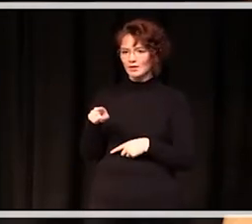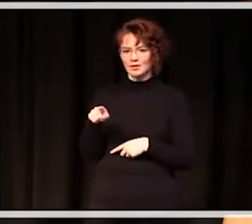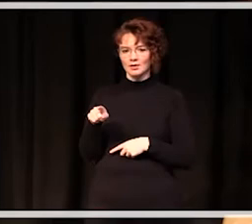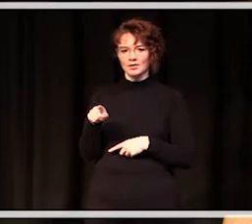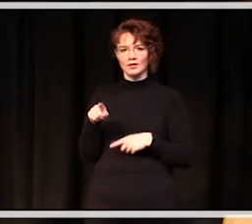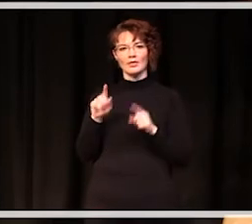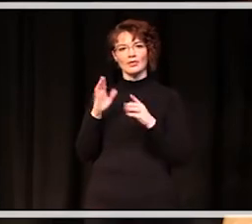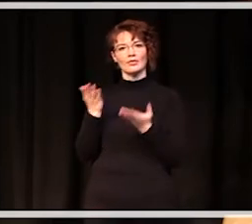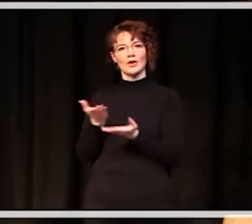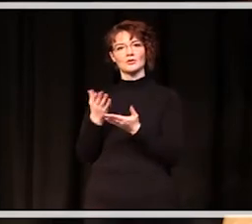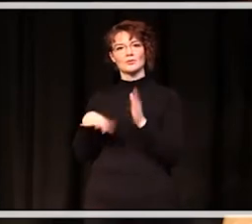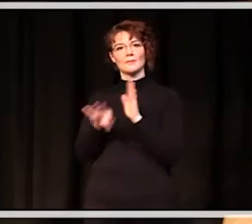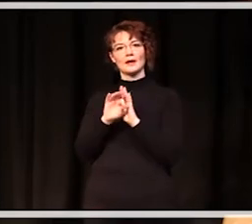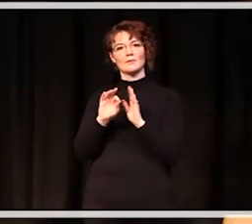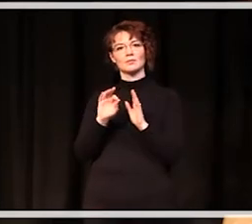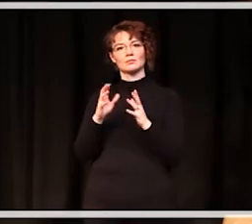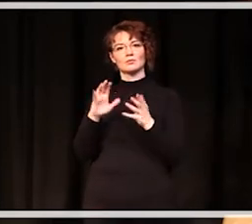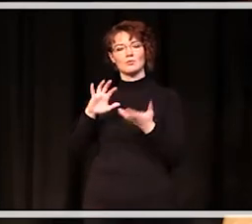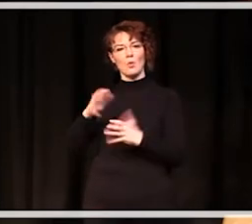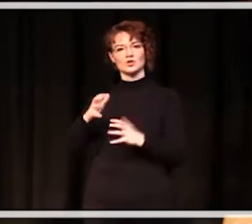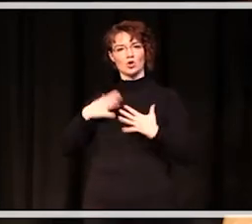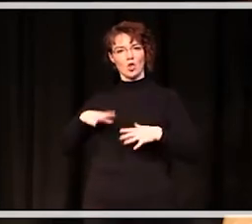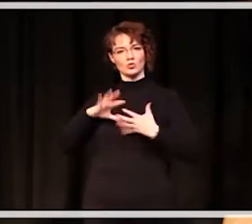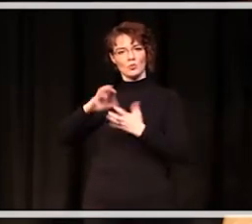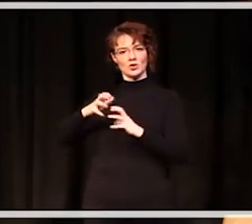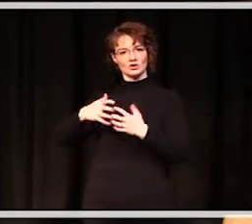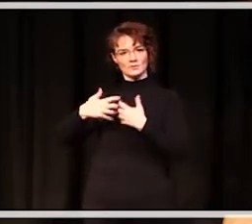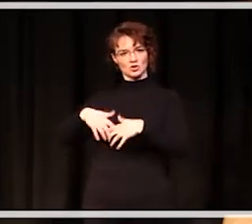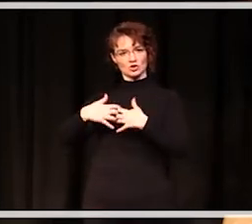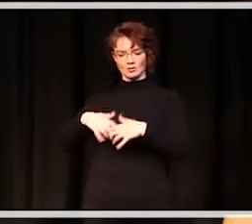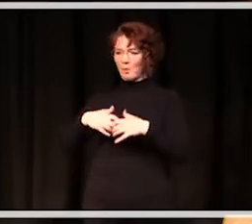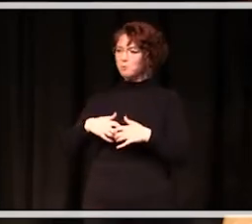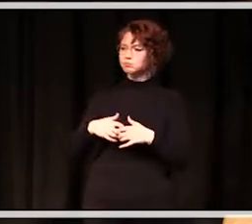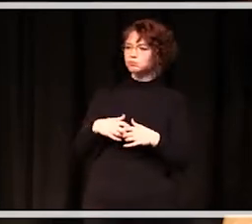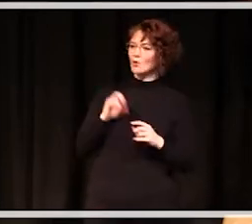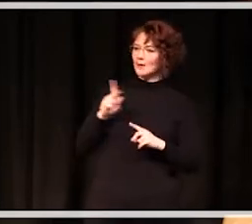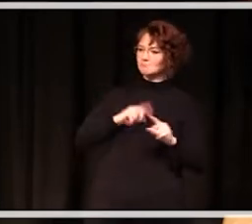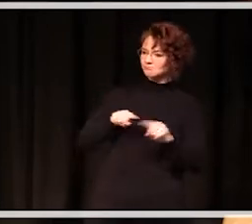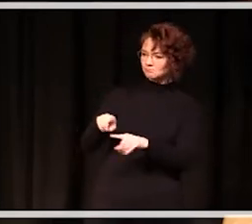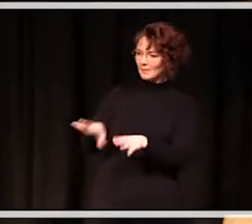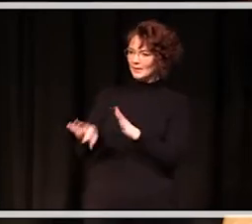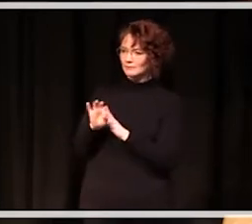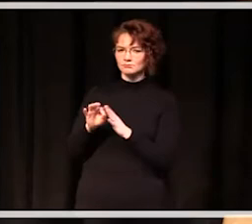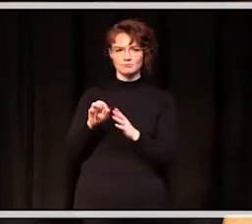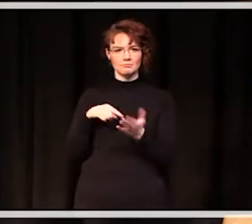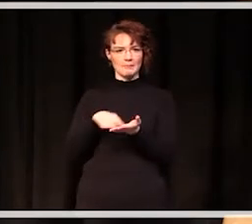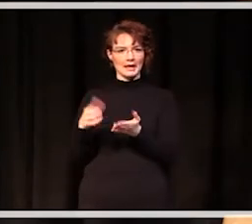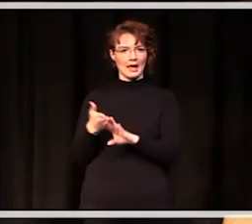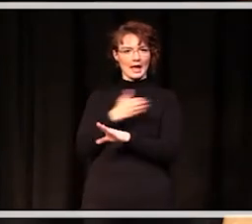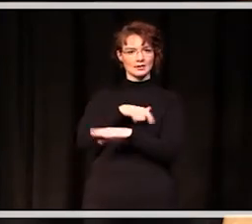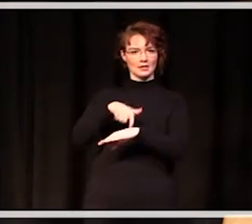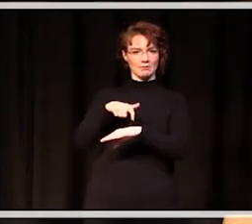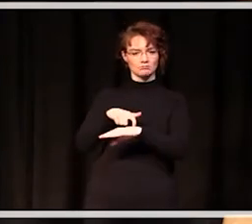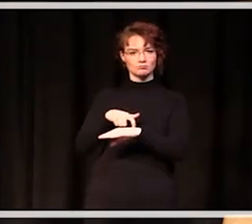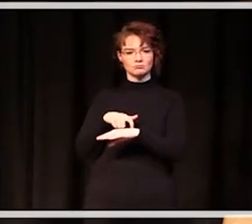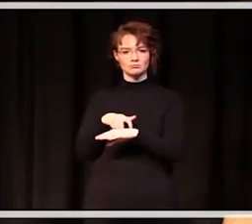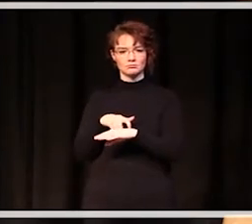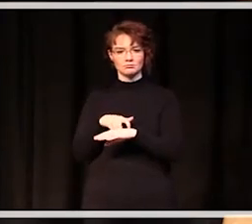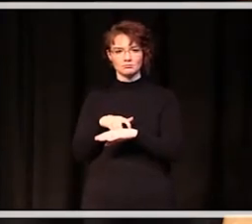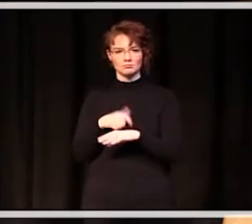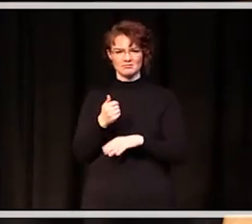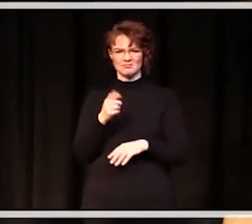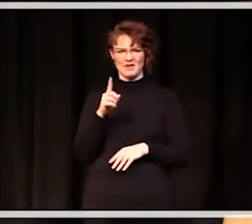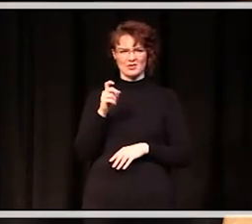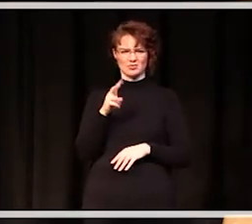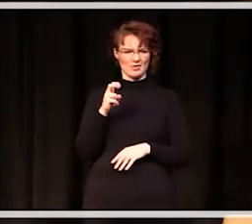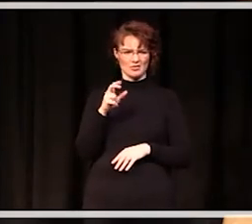to pick up a washing machine that they have purchased on Craigslist. They prepaid a couple hundred bucks for this washing